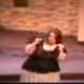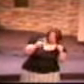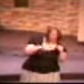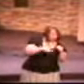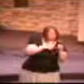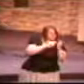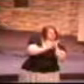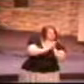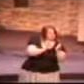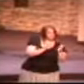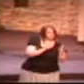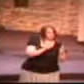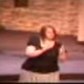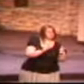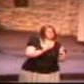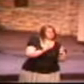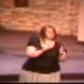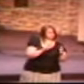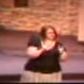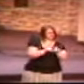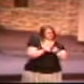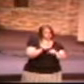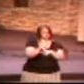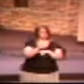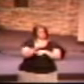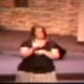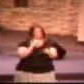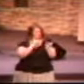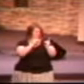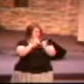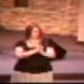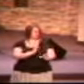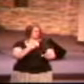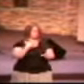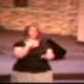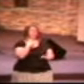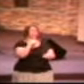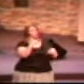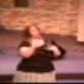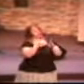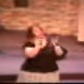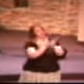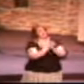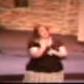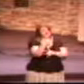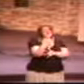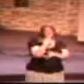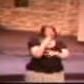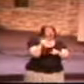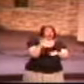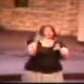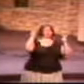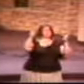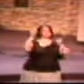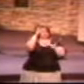as John taught his disciples. And he said to them, when you pray, say, Father,